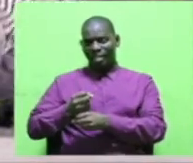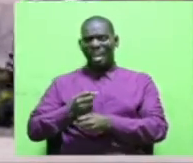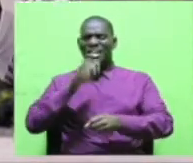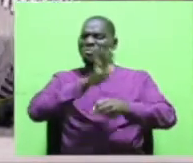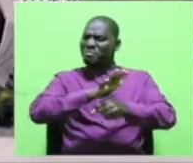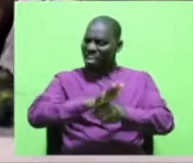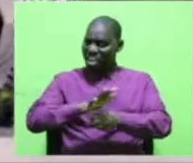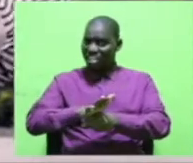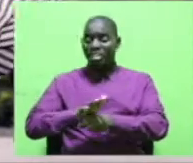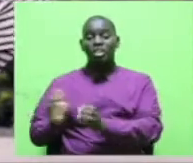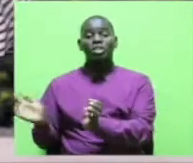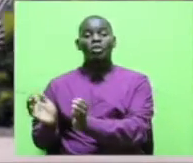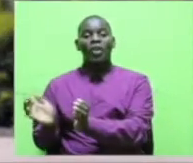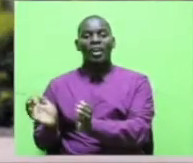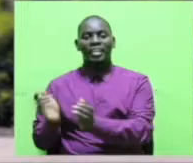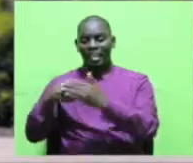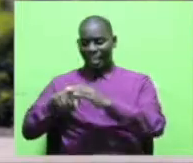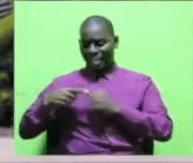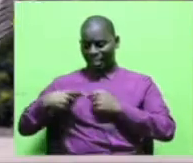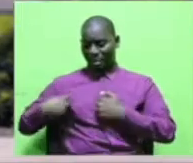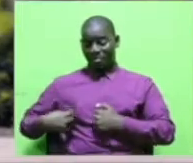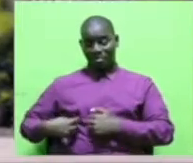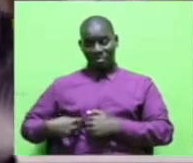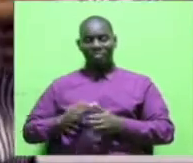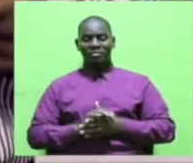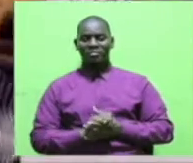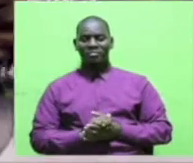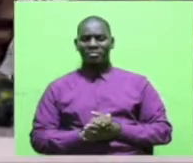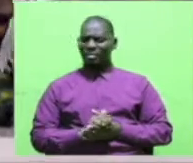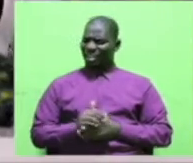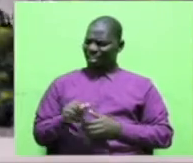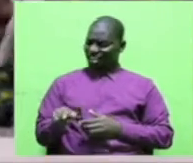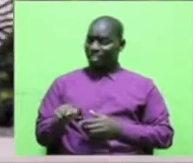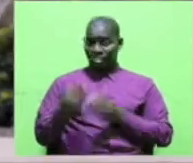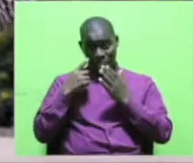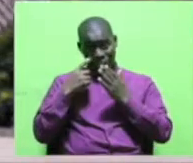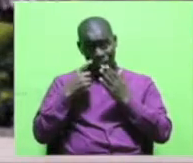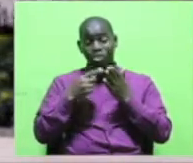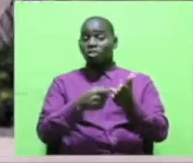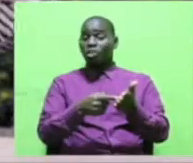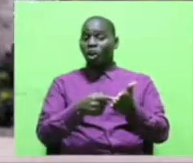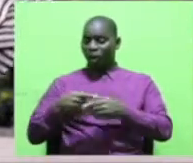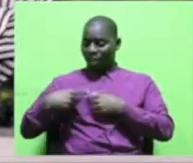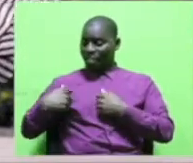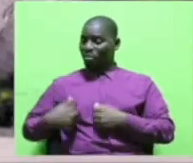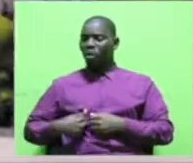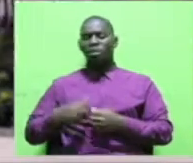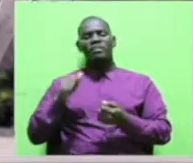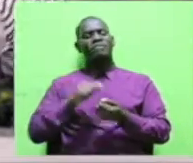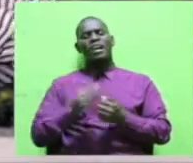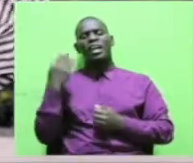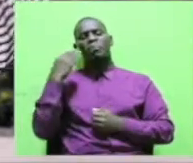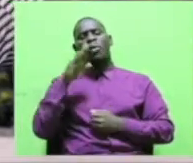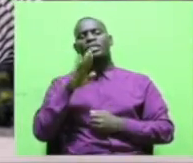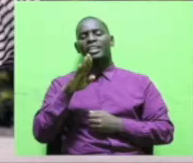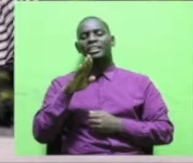stories related to the heart. This just shows that a heart is a very important organ in